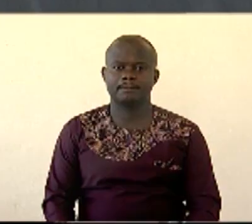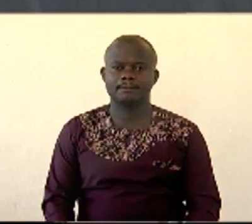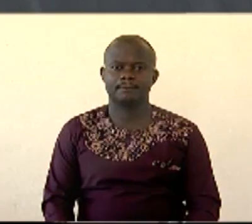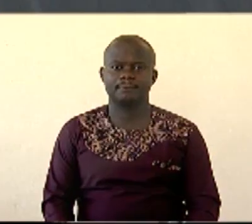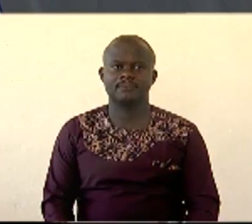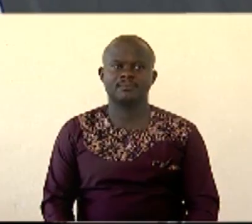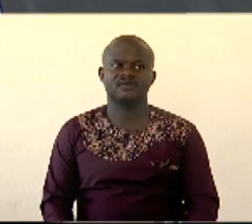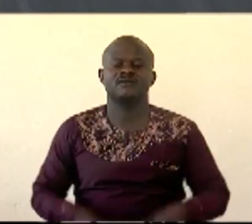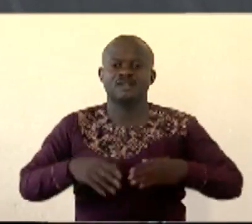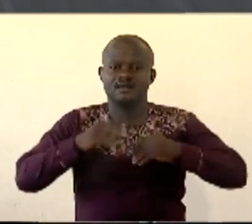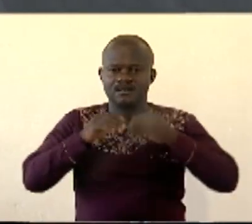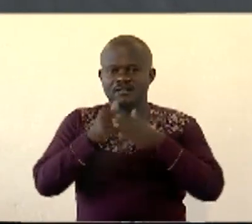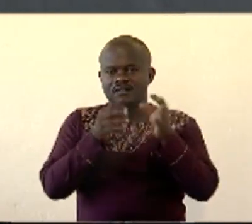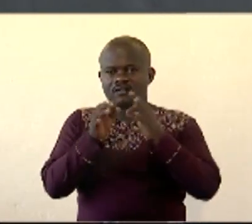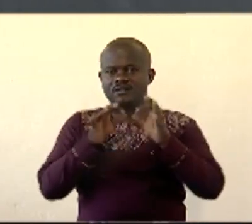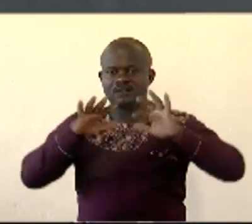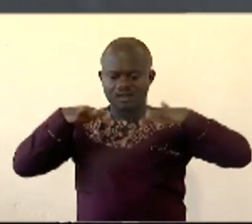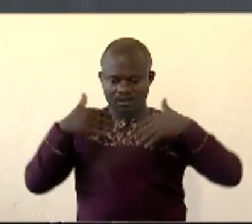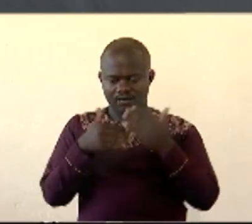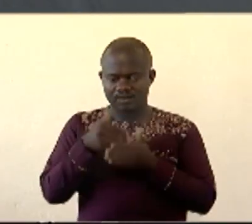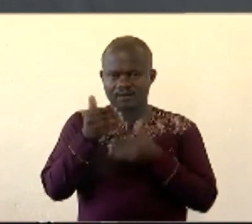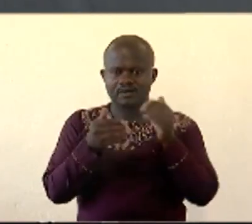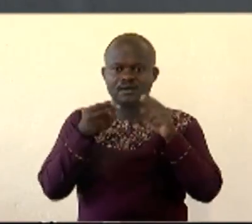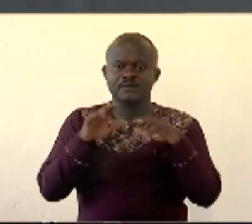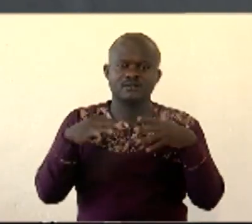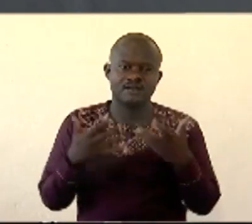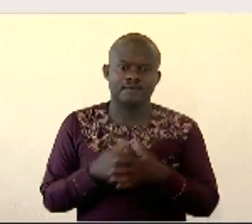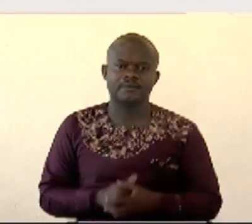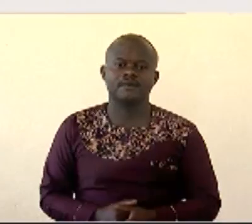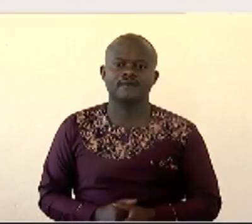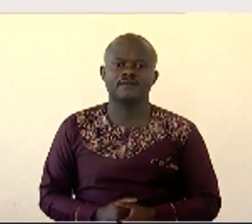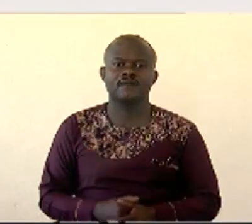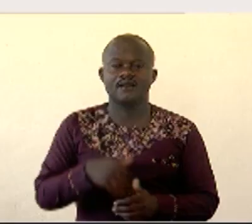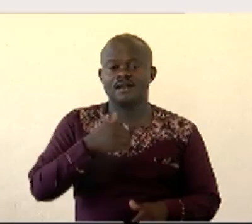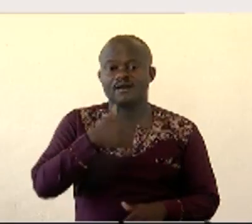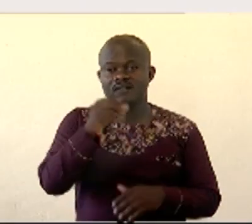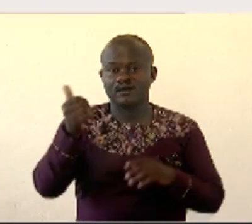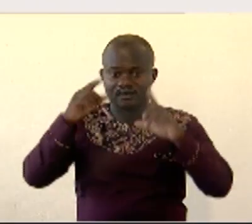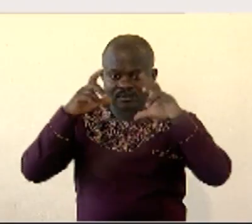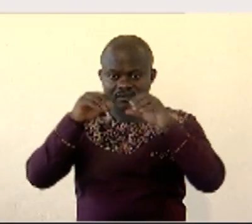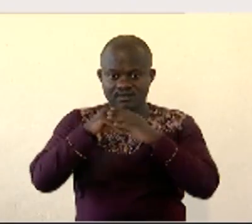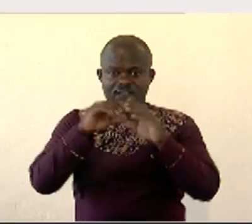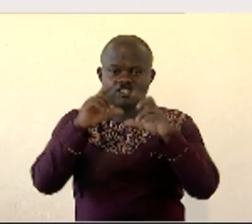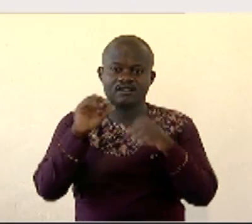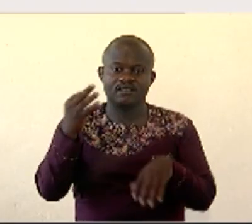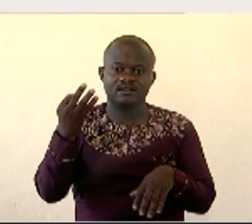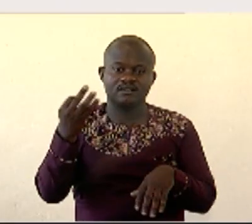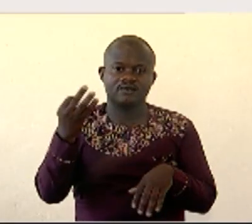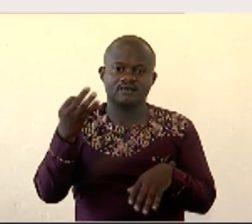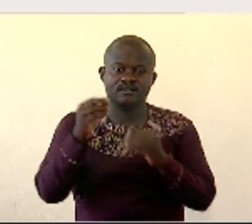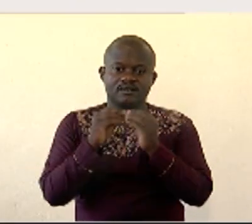Let's have the diagram to show how the process happens, how it takes place. I have another chart. This is chart 3, figure